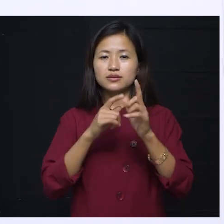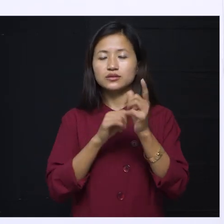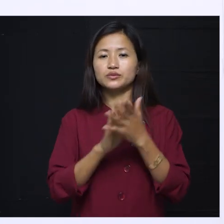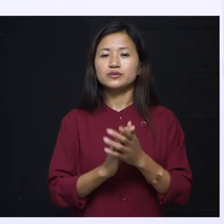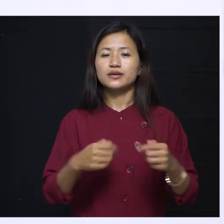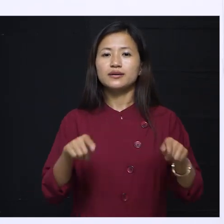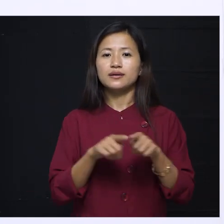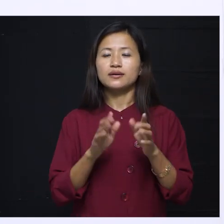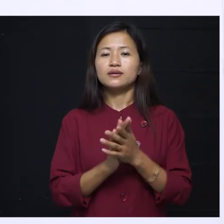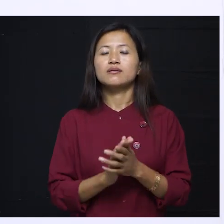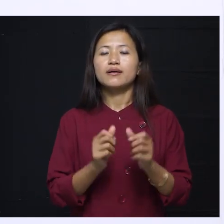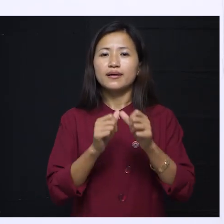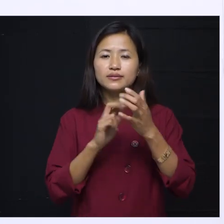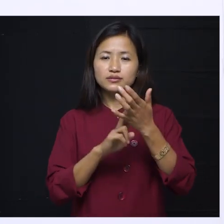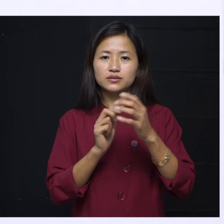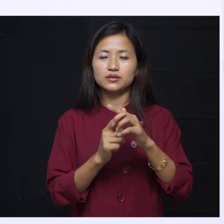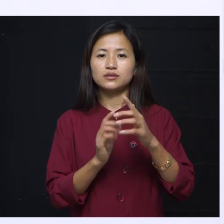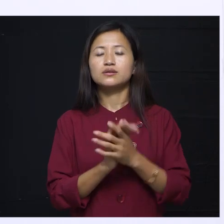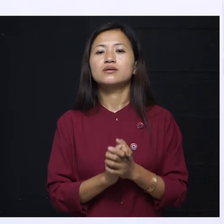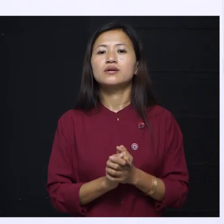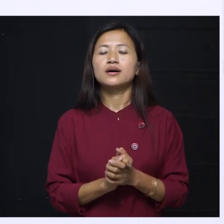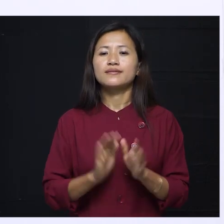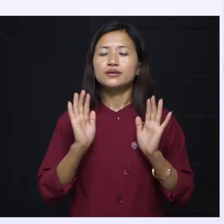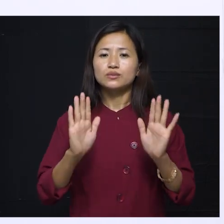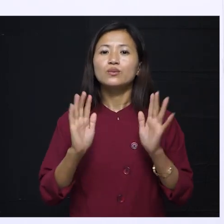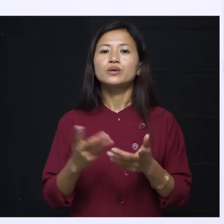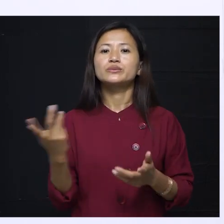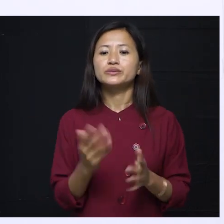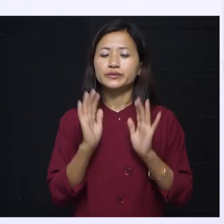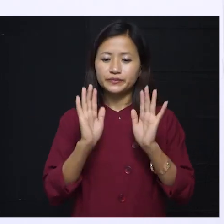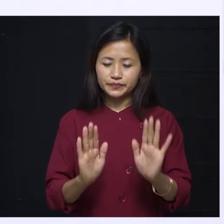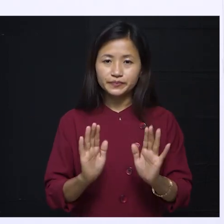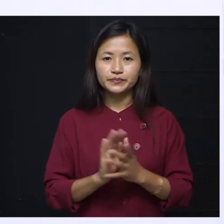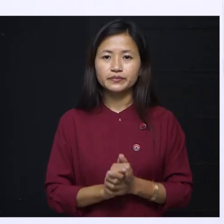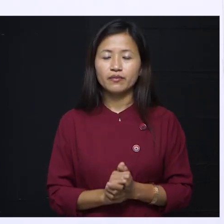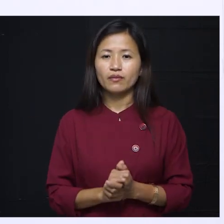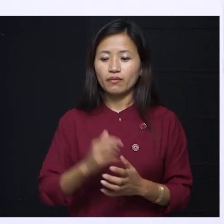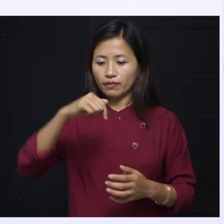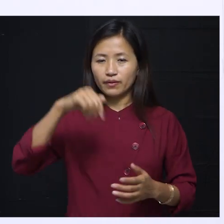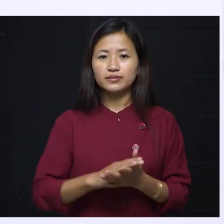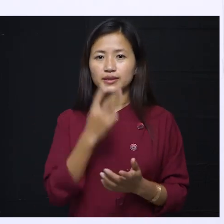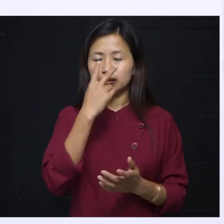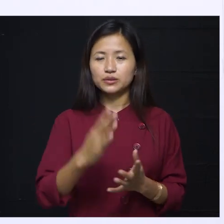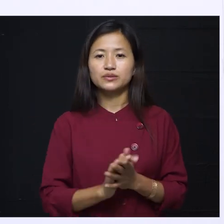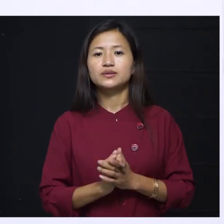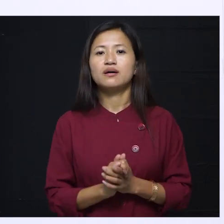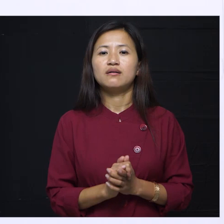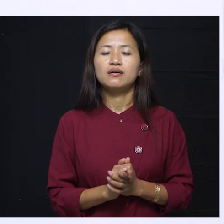Unpacked, antonyms of packed. So that's what we have here. And take a look